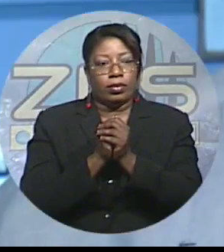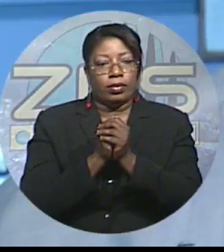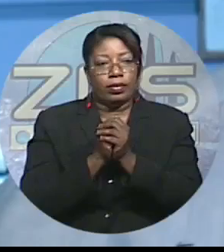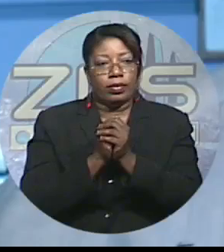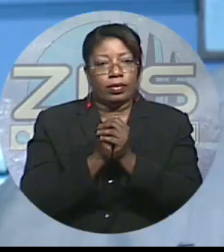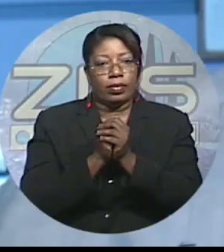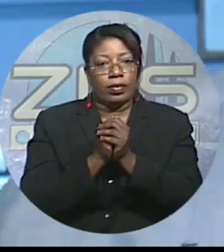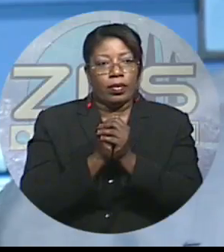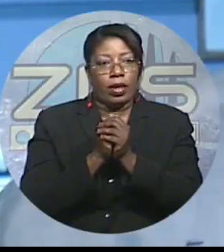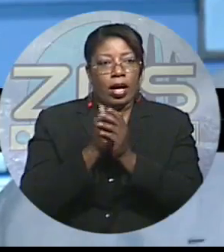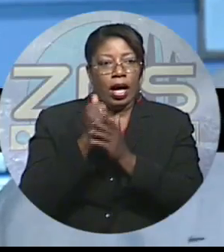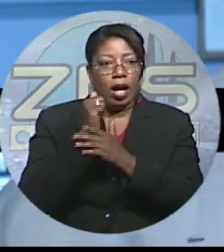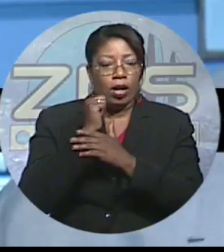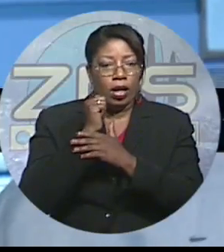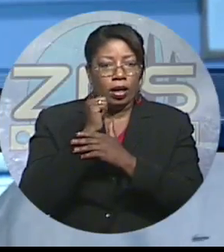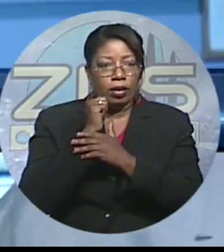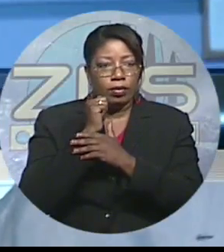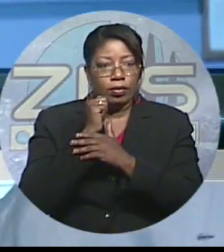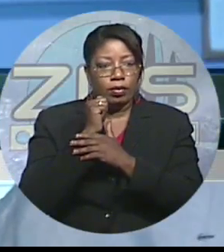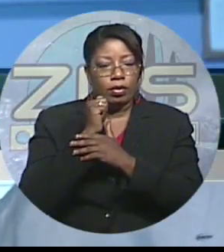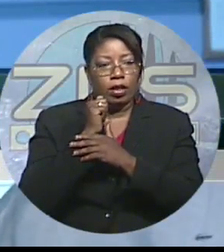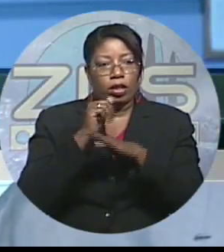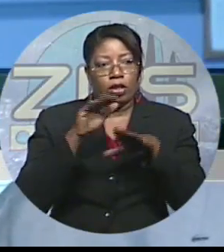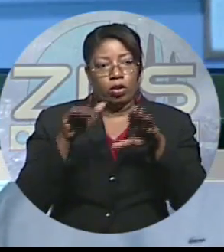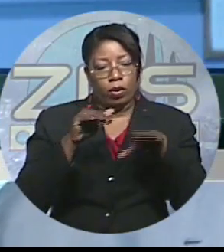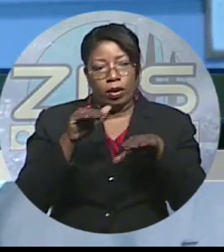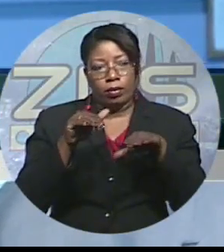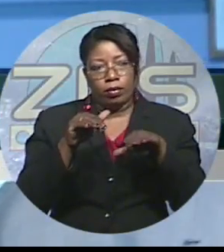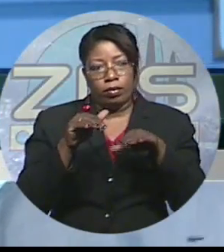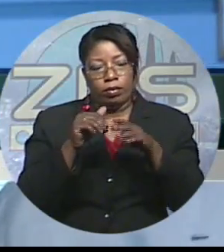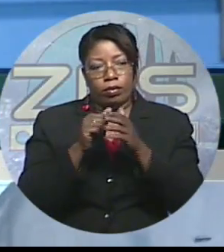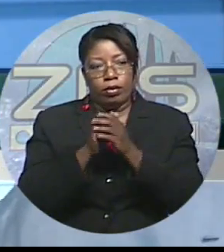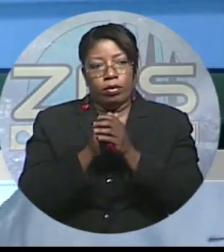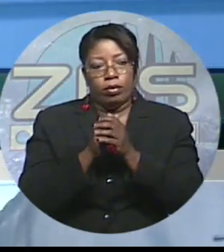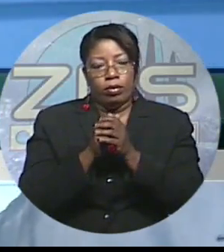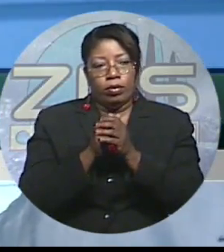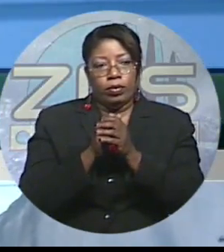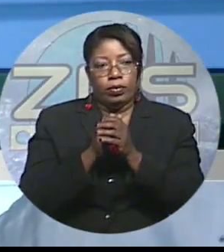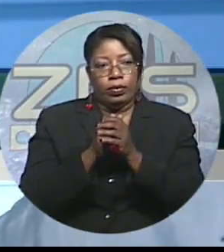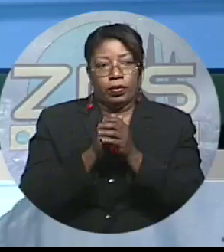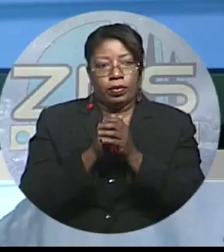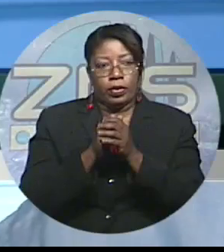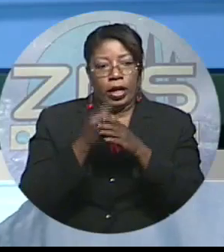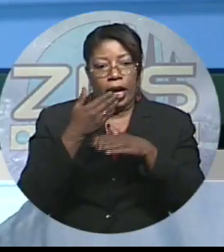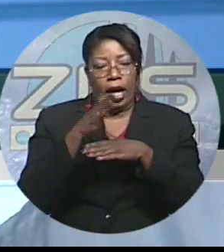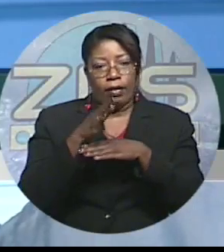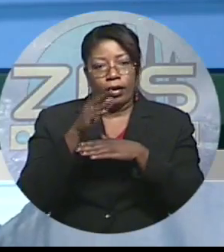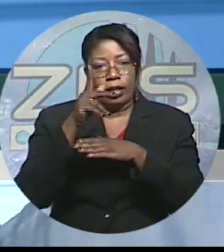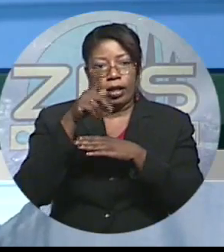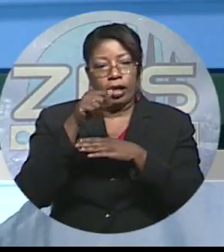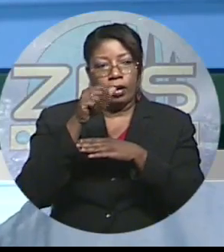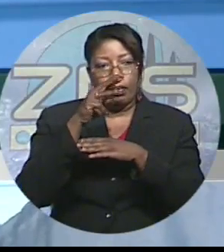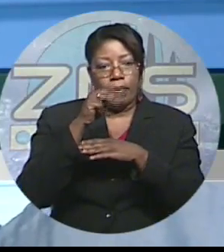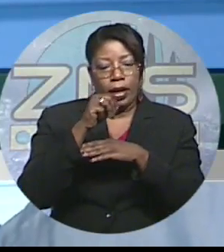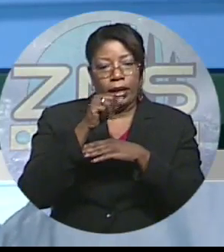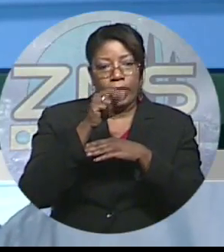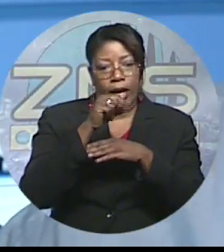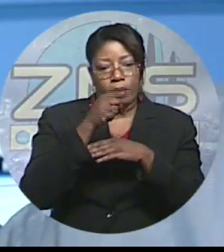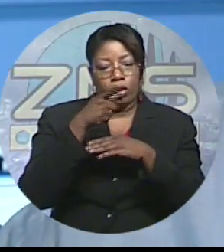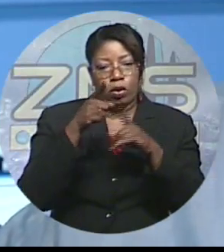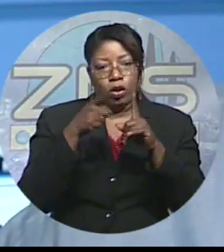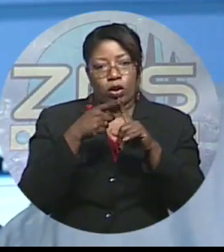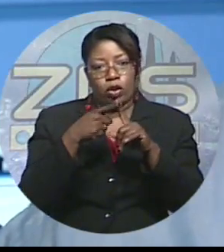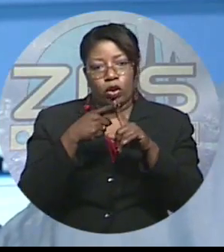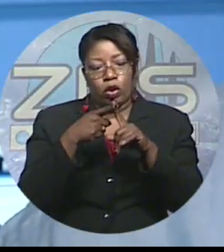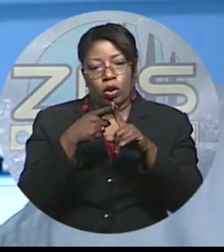Ariana swims with swim mark, and she is fine-tuning her races because after the Pan Am Games she's flying over to Kazan, Russia, where